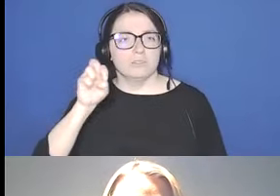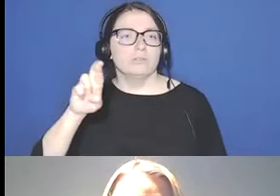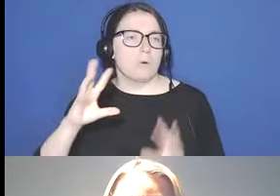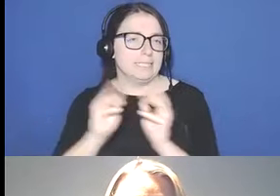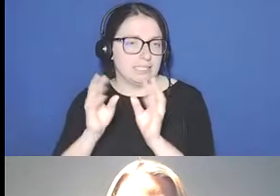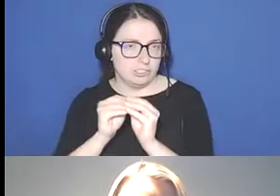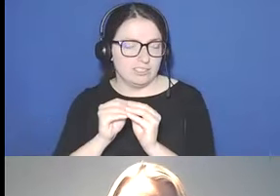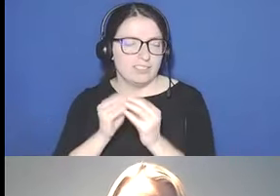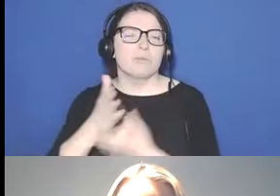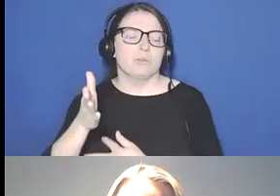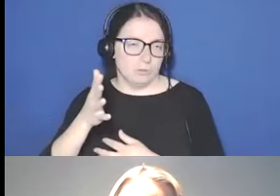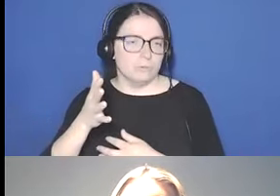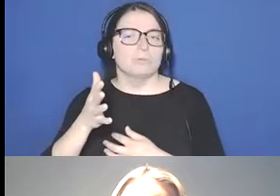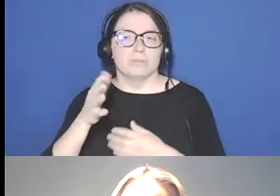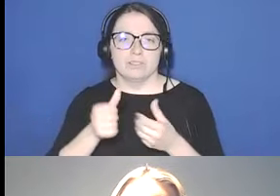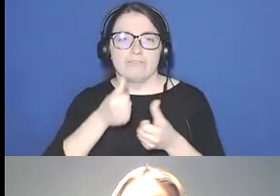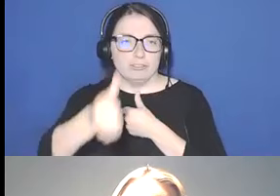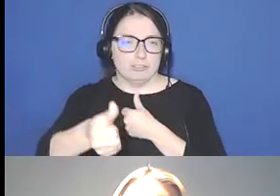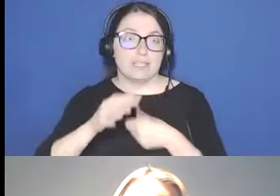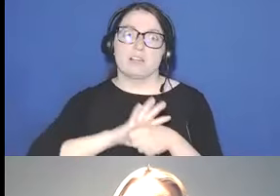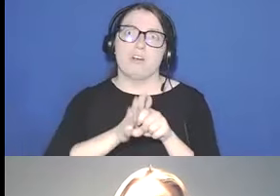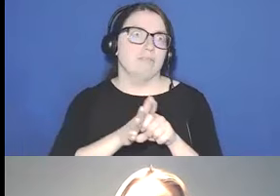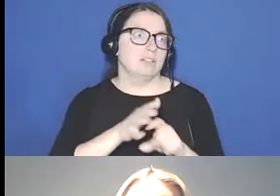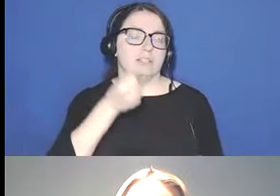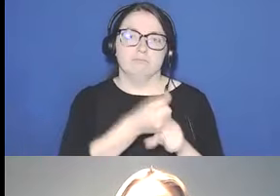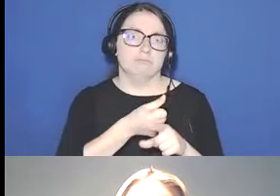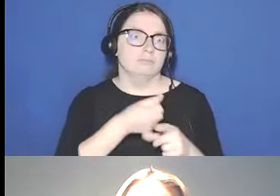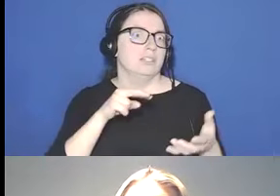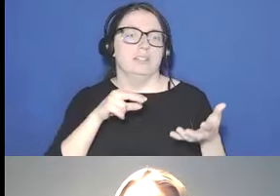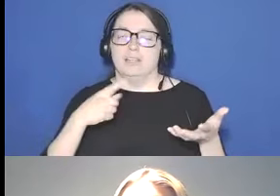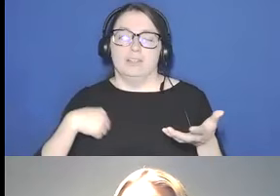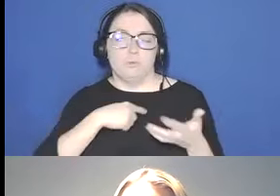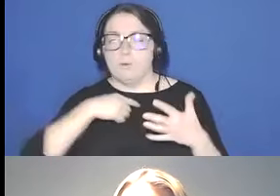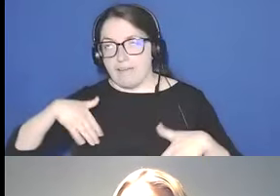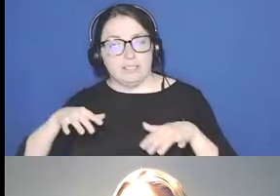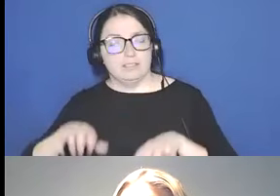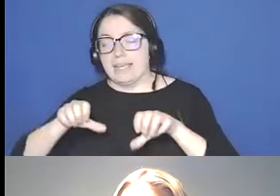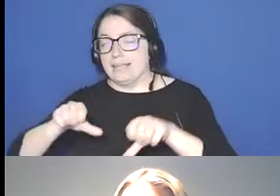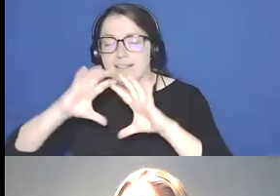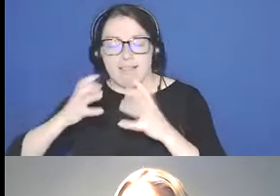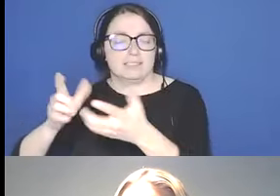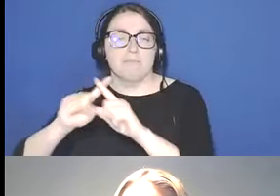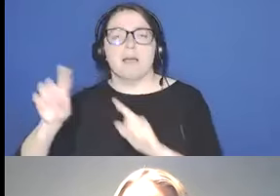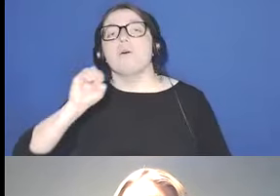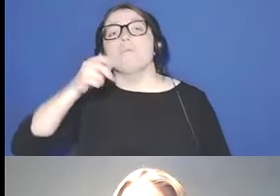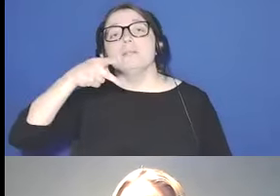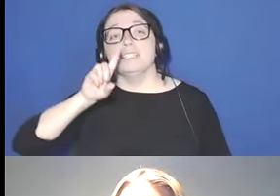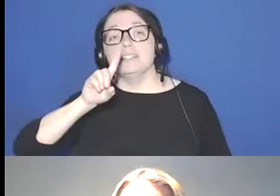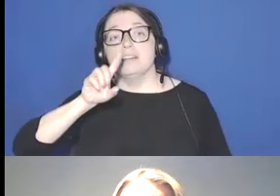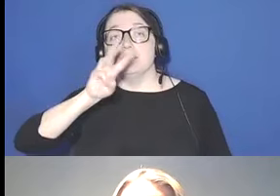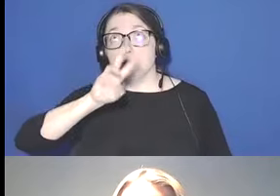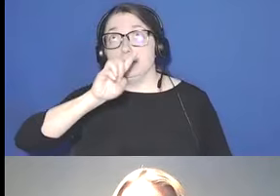of COVID happening. We haven't really been able to actually take up classes for him, but I think OPWDD it's